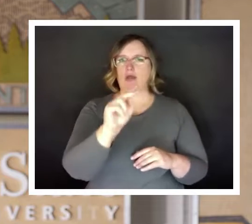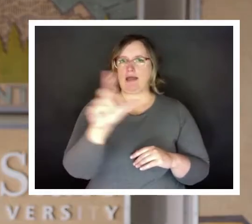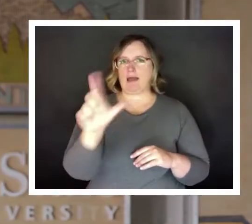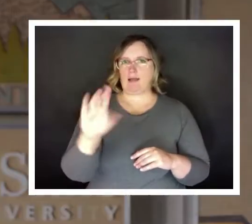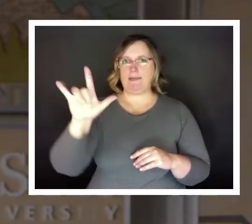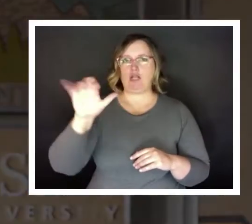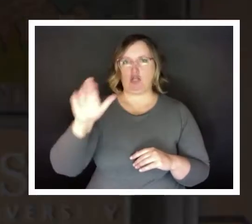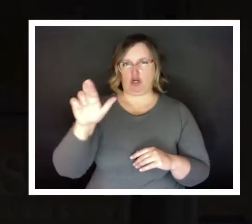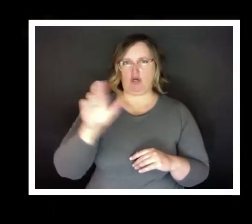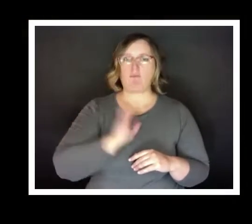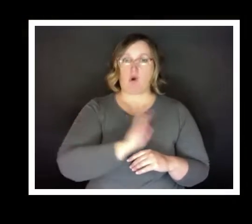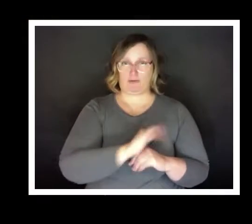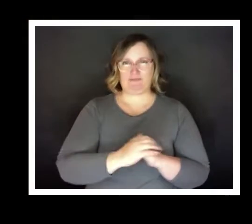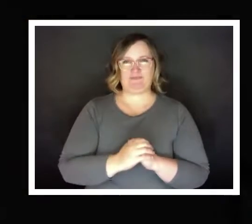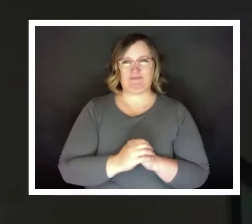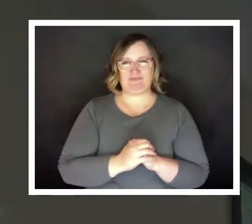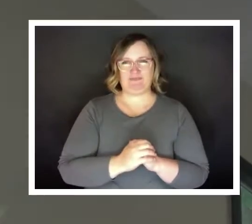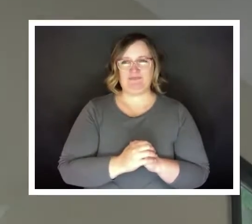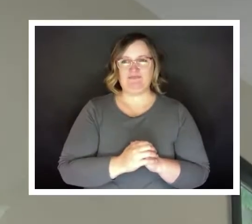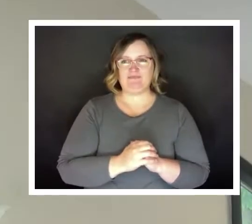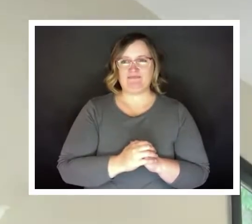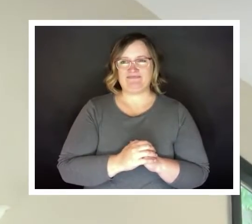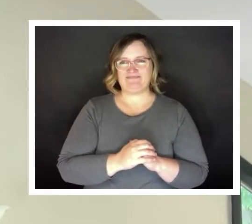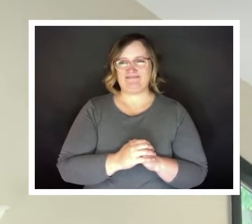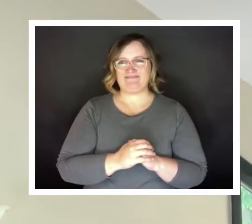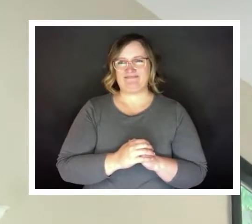Foundation Board.